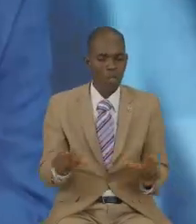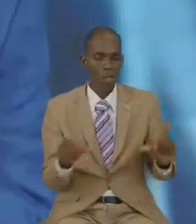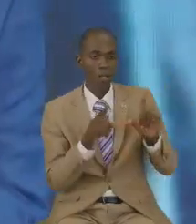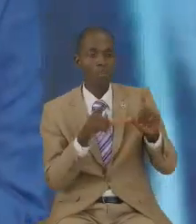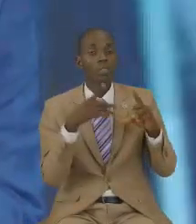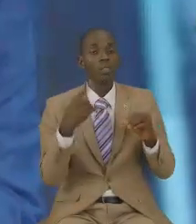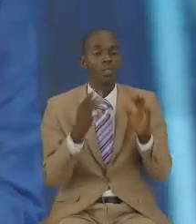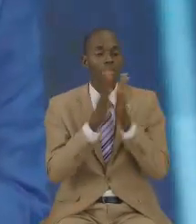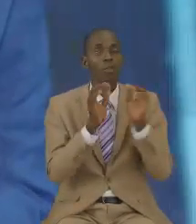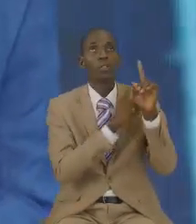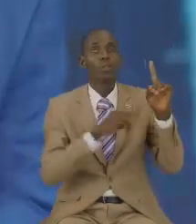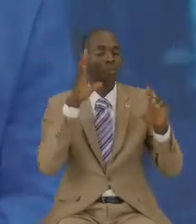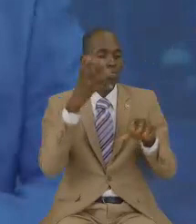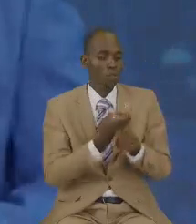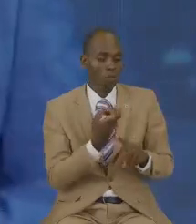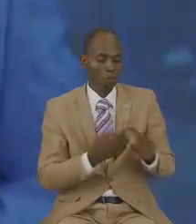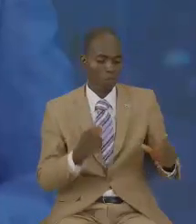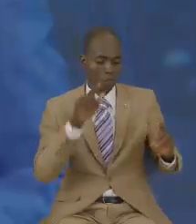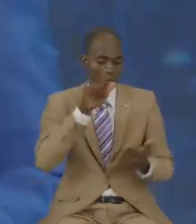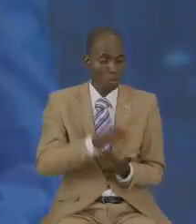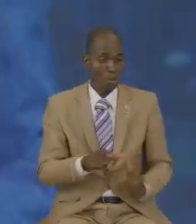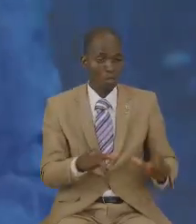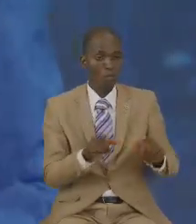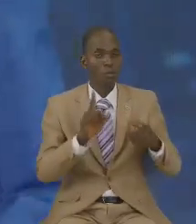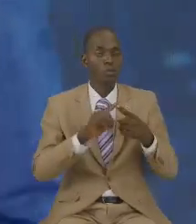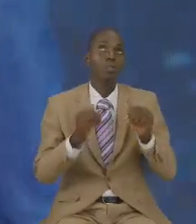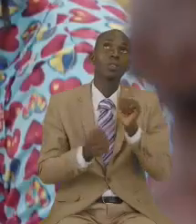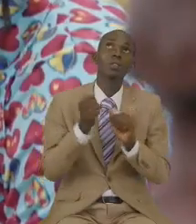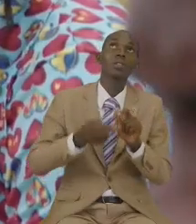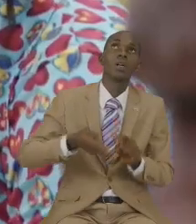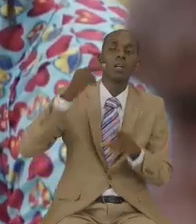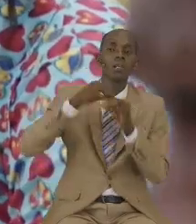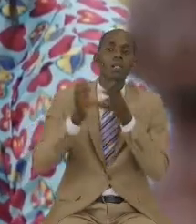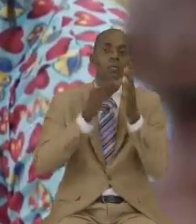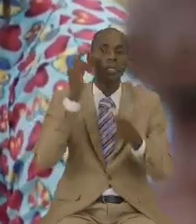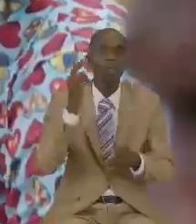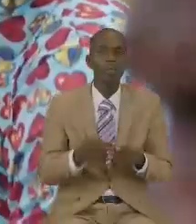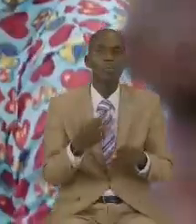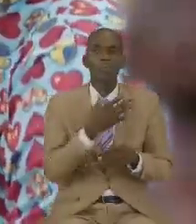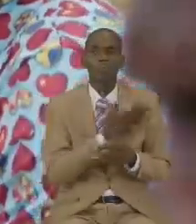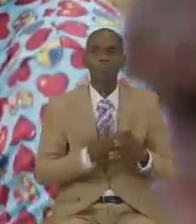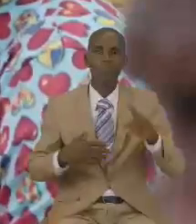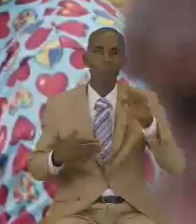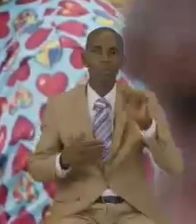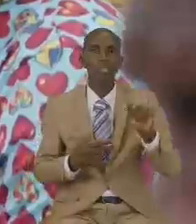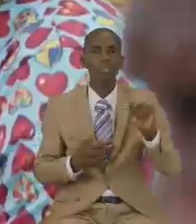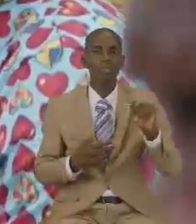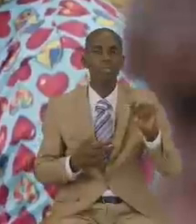will take you up from where you are to where you ought to be in Jesus' name. And then chief there